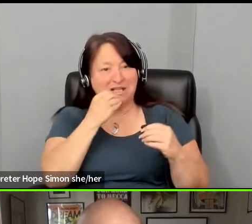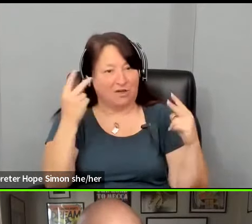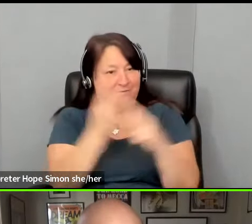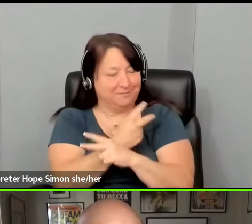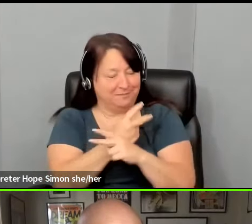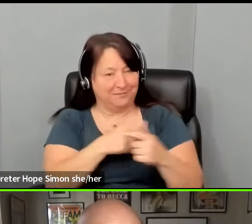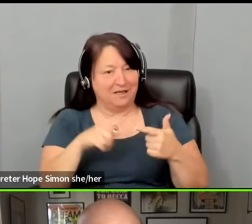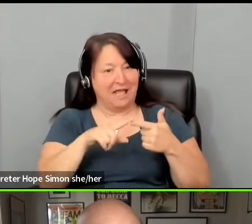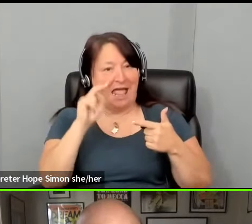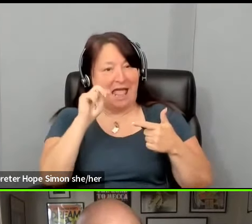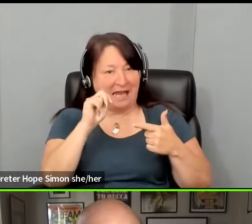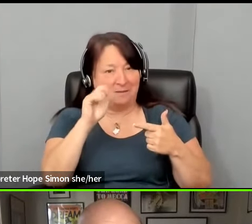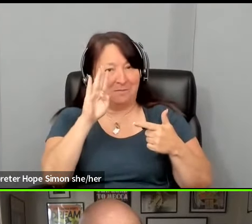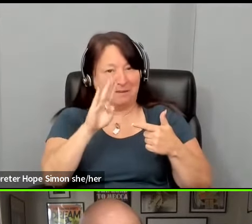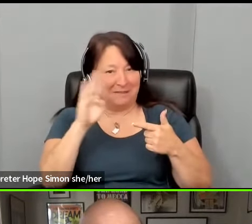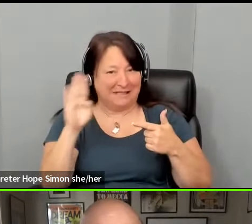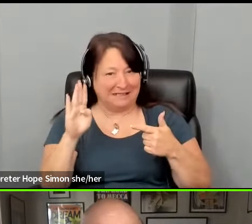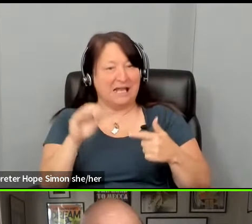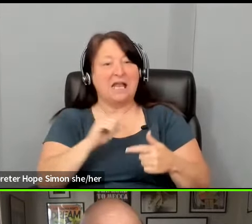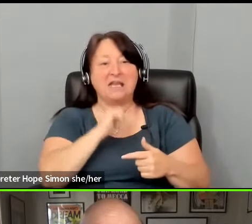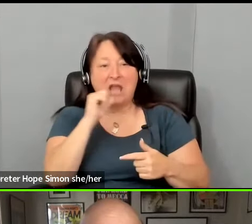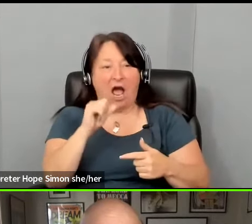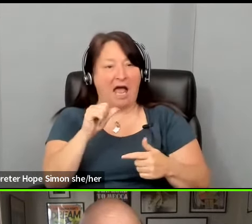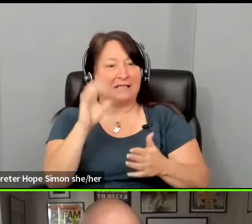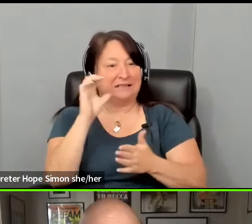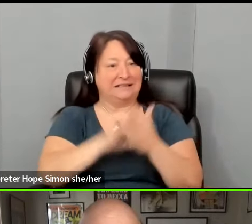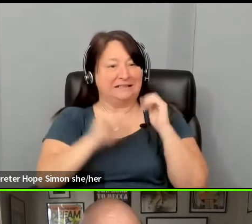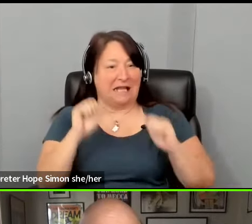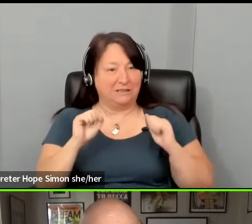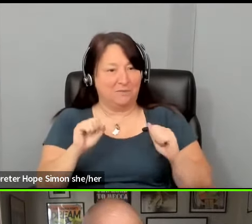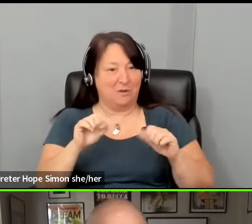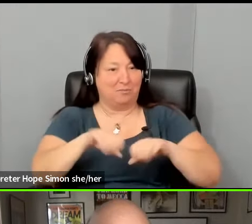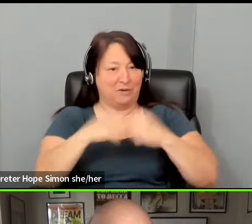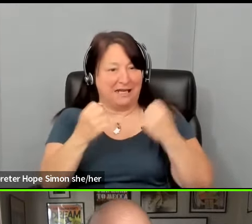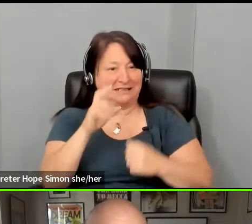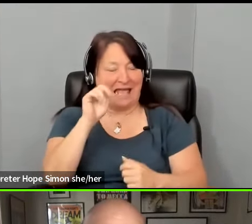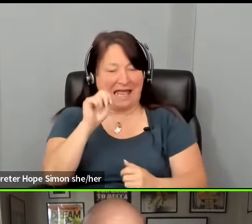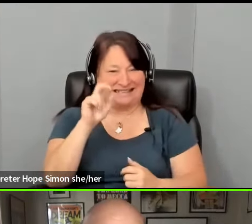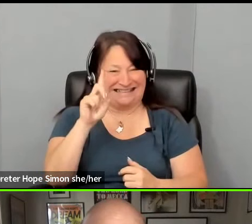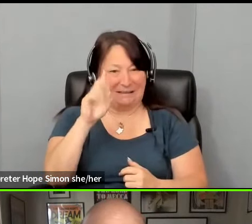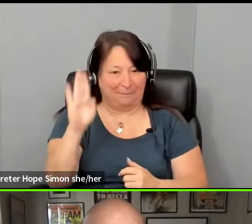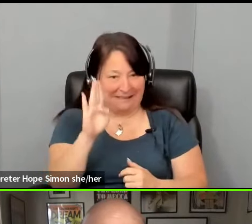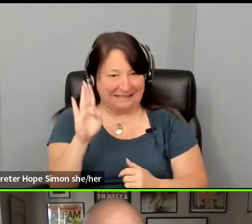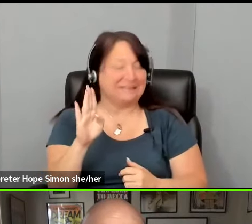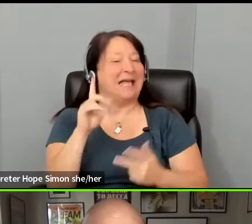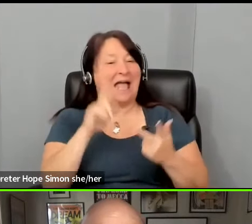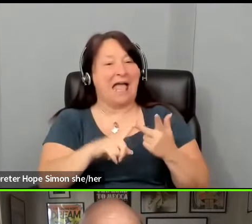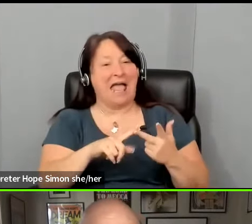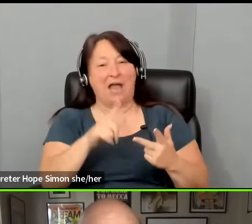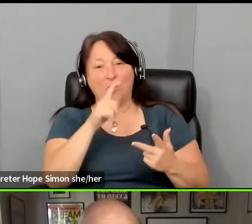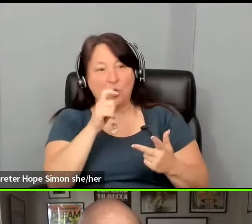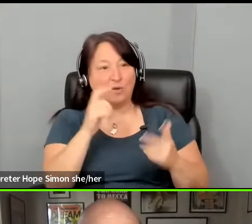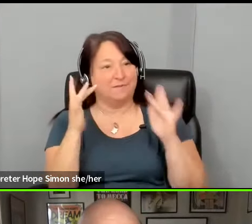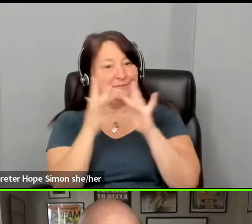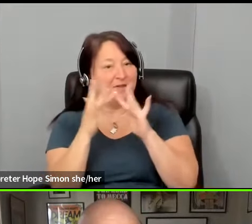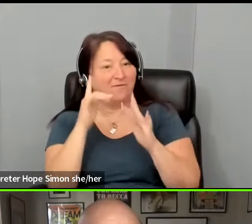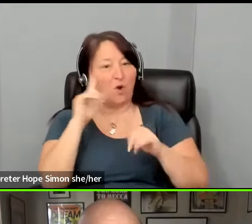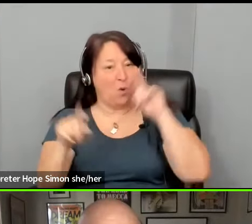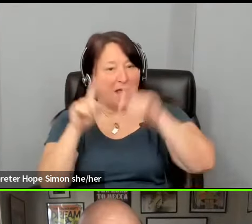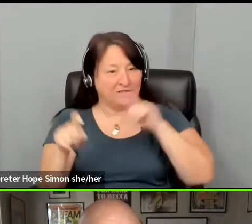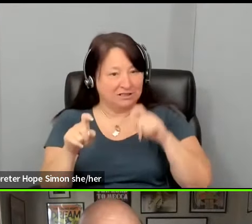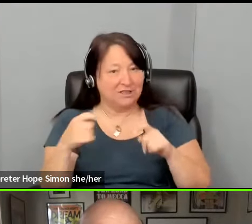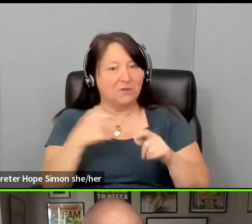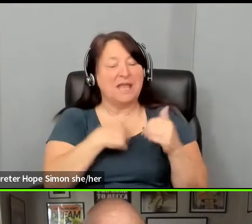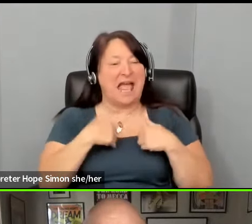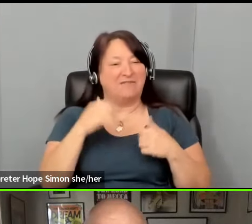NDBs, non-deductible breaks are, and who to call with questions. We're having a similar presentation next week for when you're working background